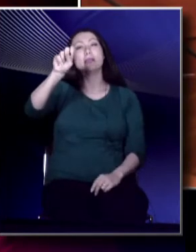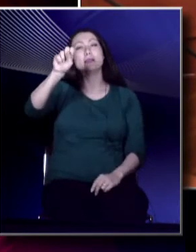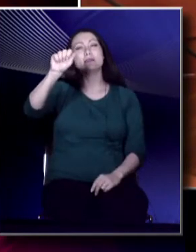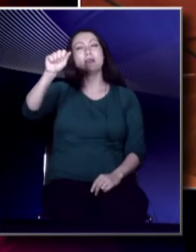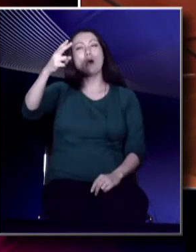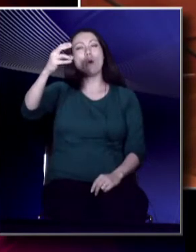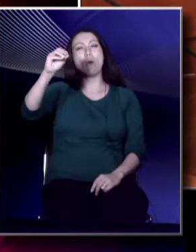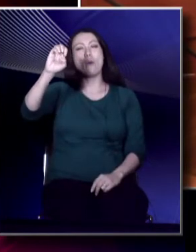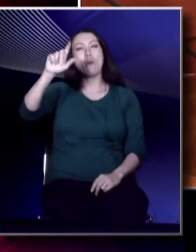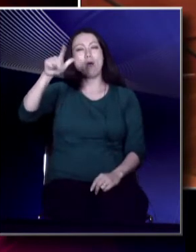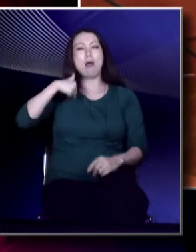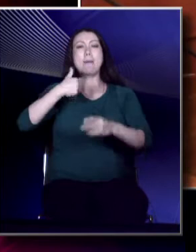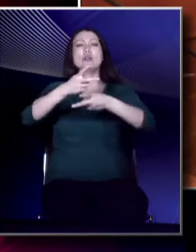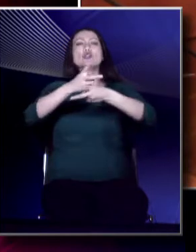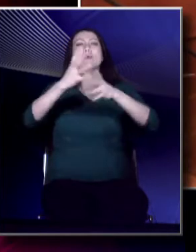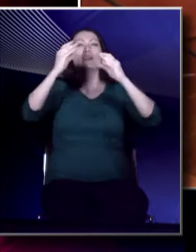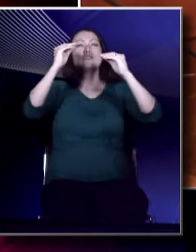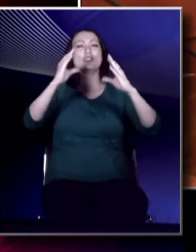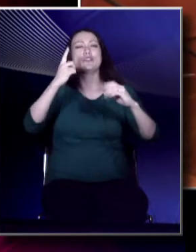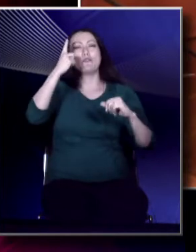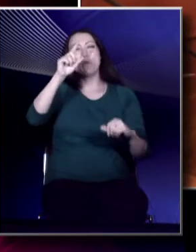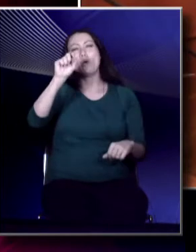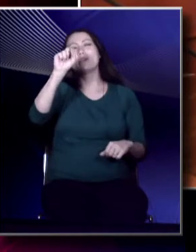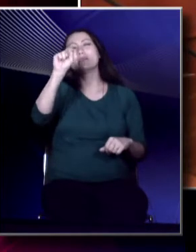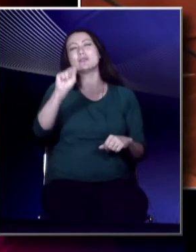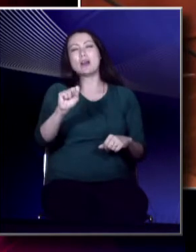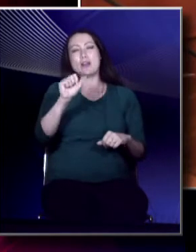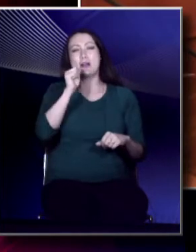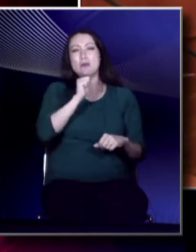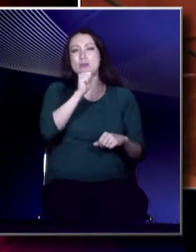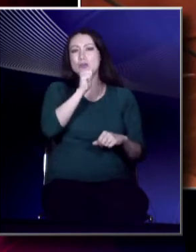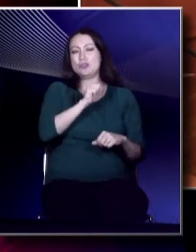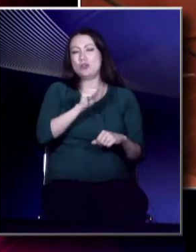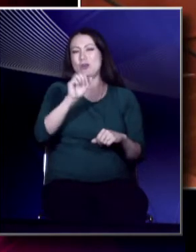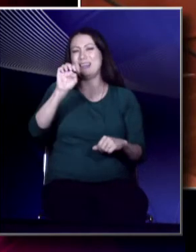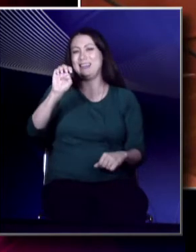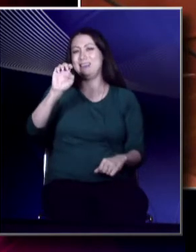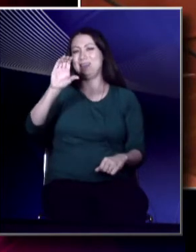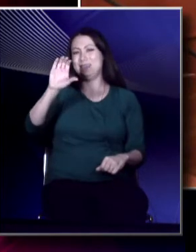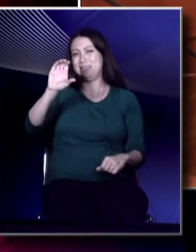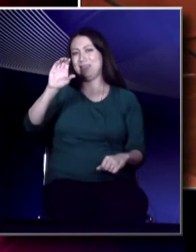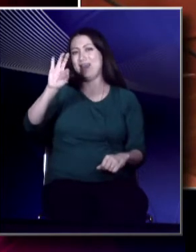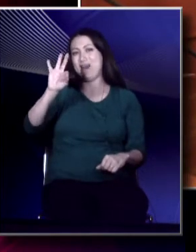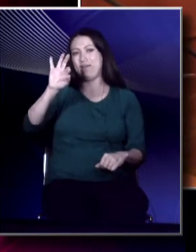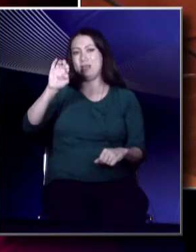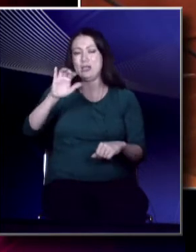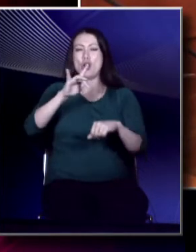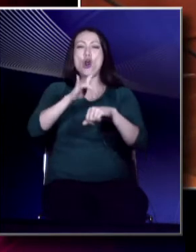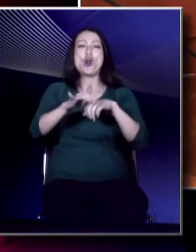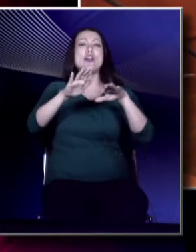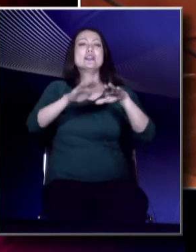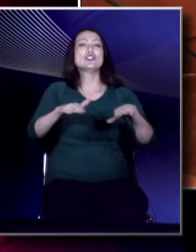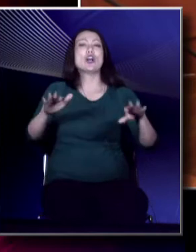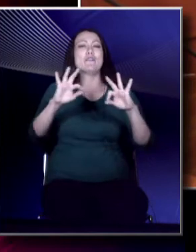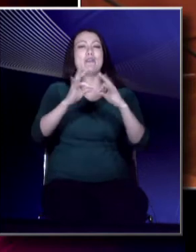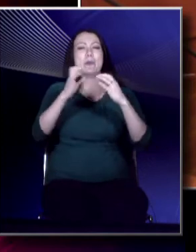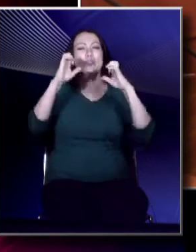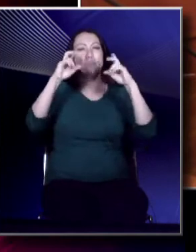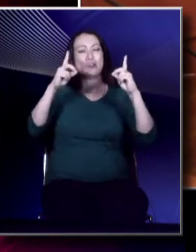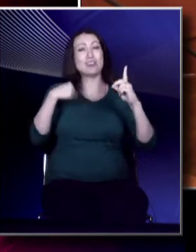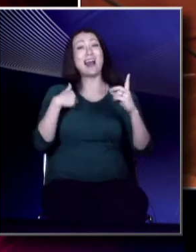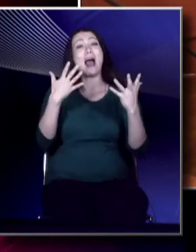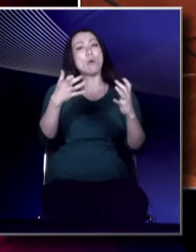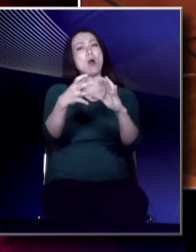Southern Arizona for the Early Childhood and Family Education Program. I wanted to speak today regarding Barbara Schrag and the fact